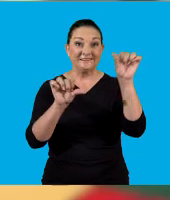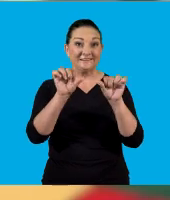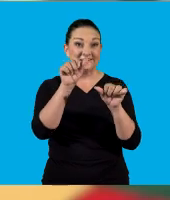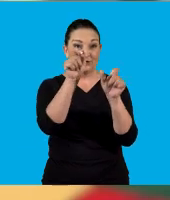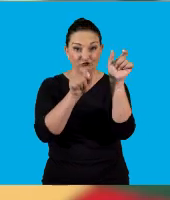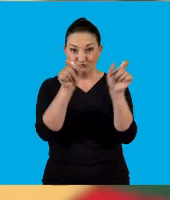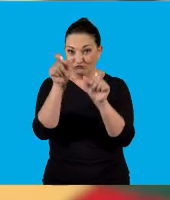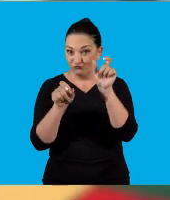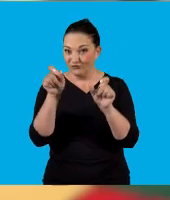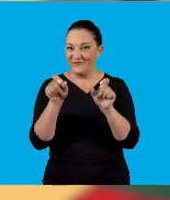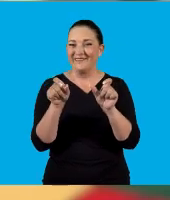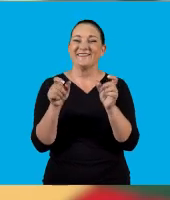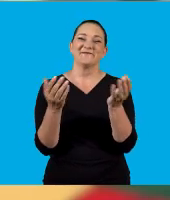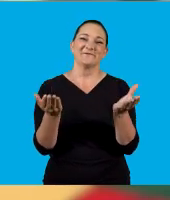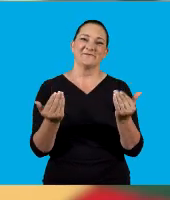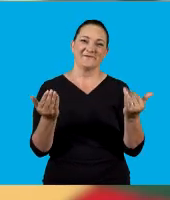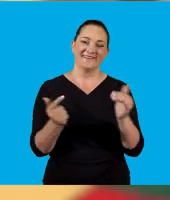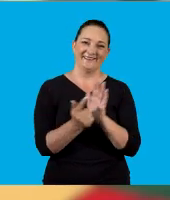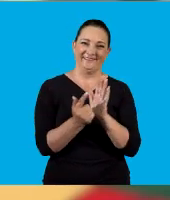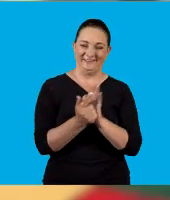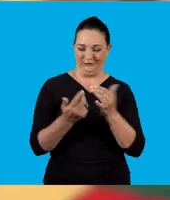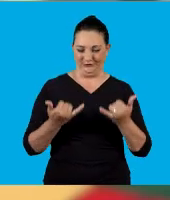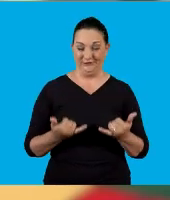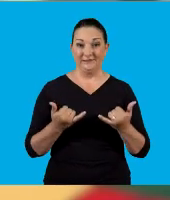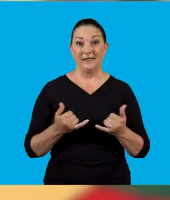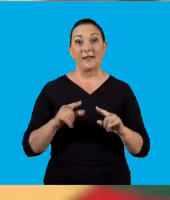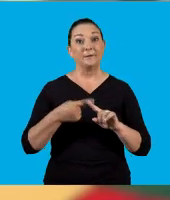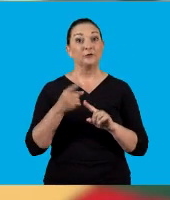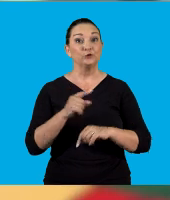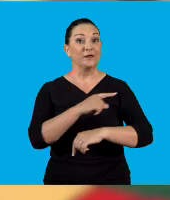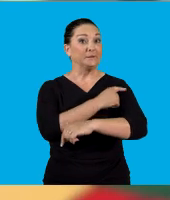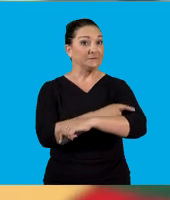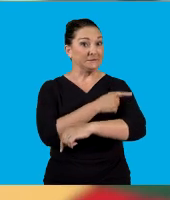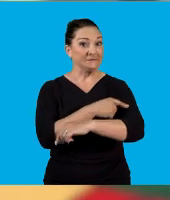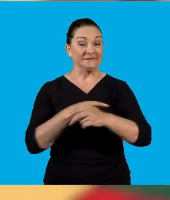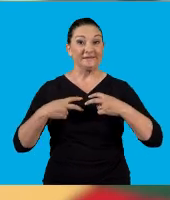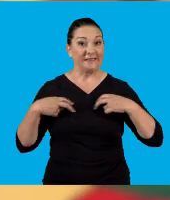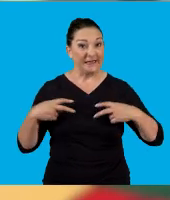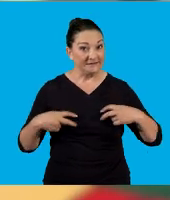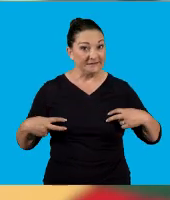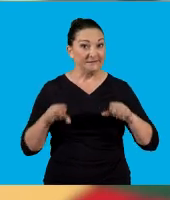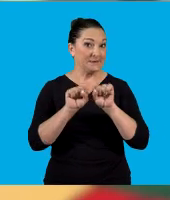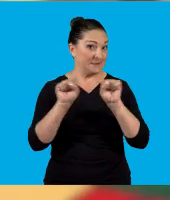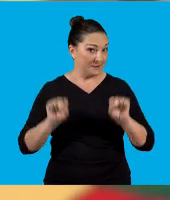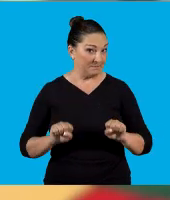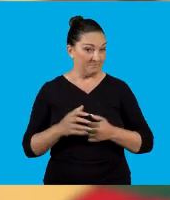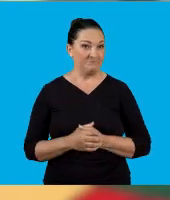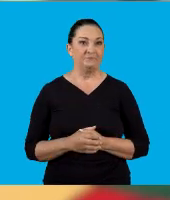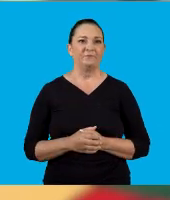To our future scientists, welcome to today's lesson on the musculoskeletal system.